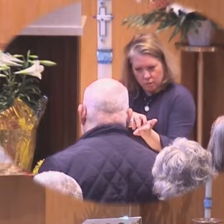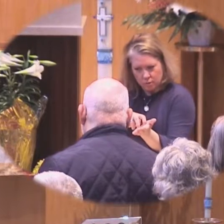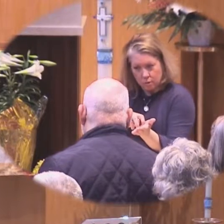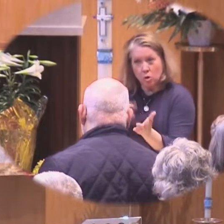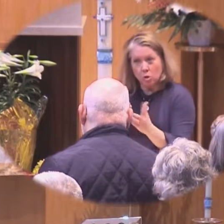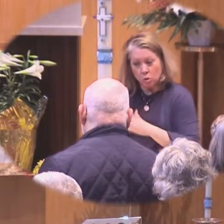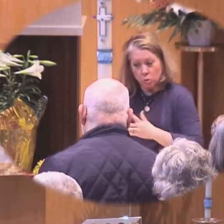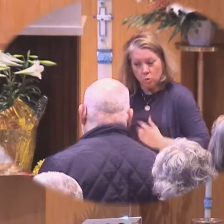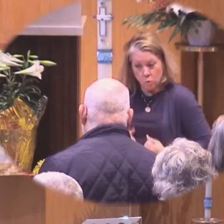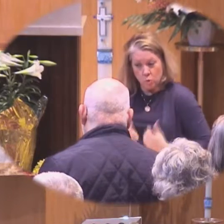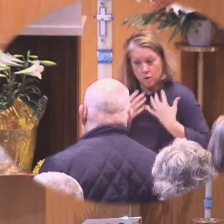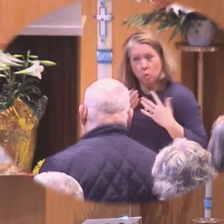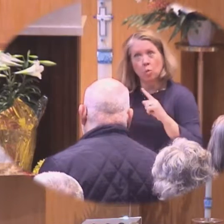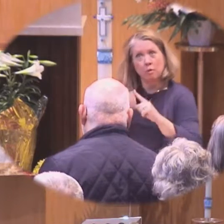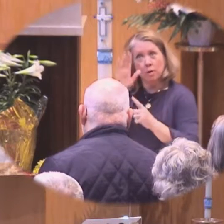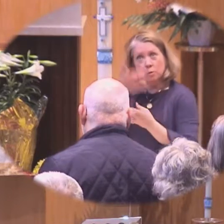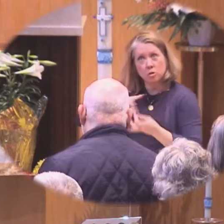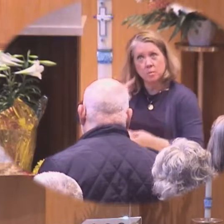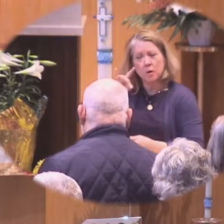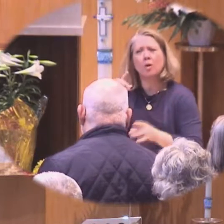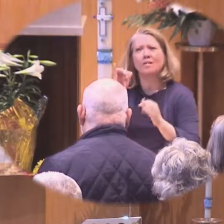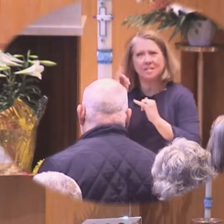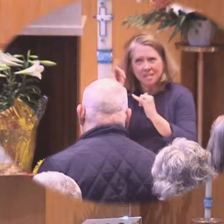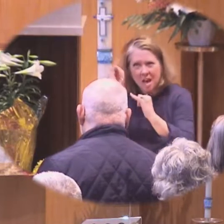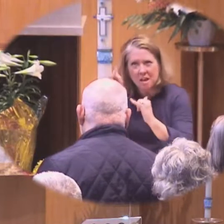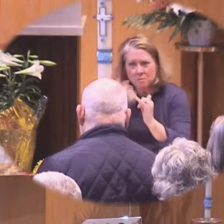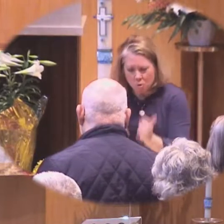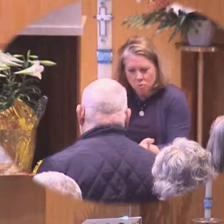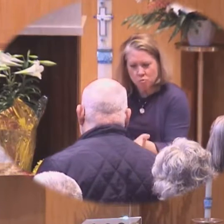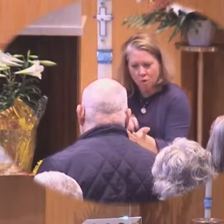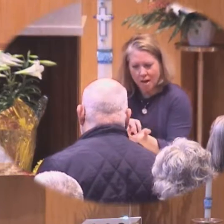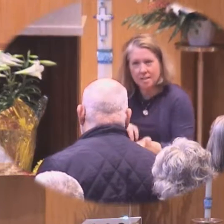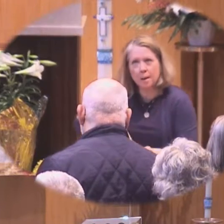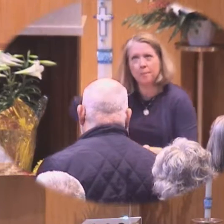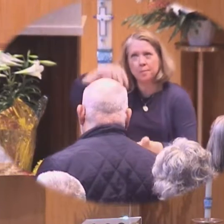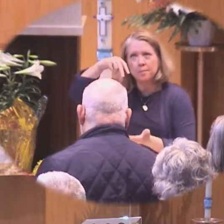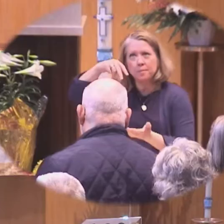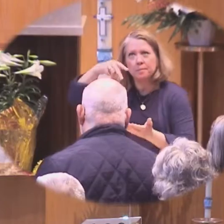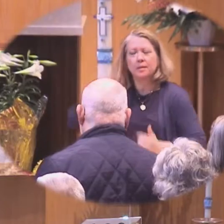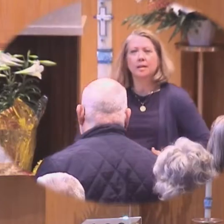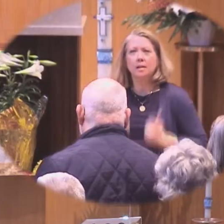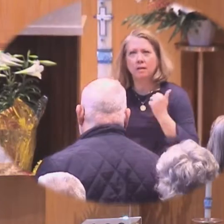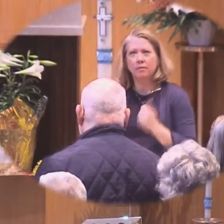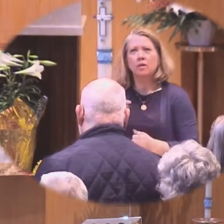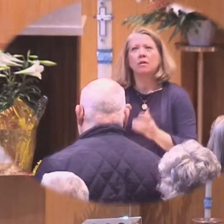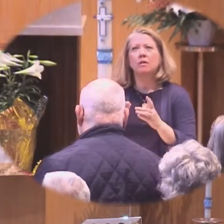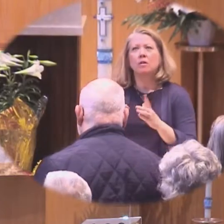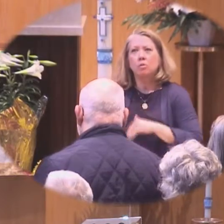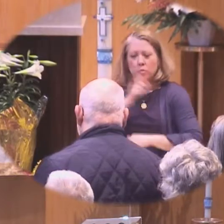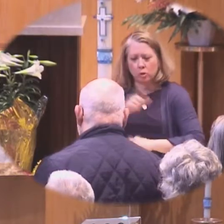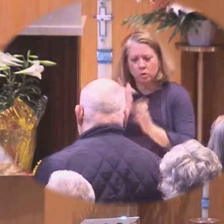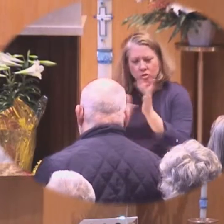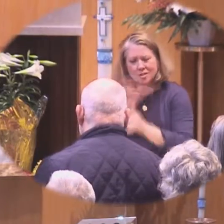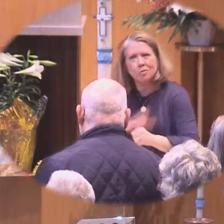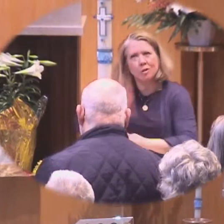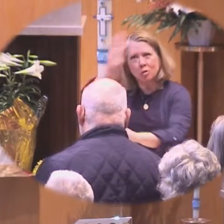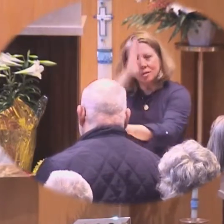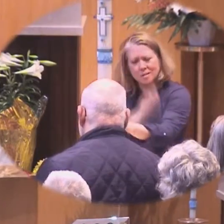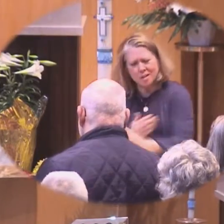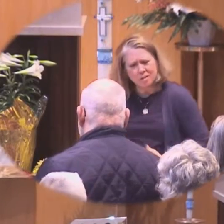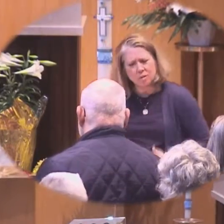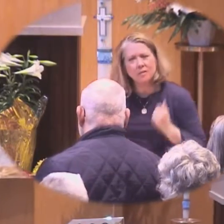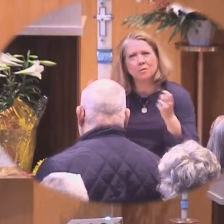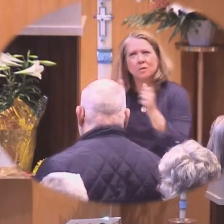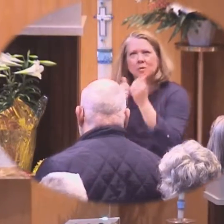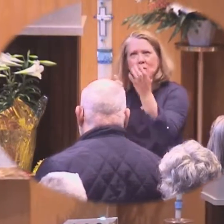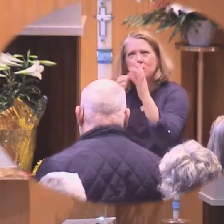brought by your Spirit, rise up in the light of life. Through our Lord Jesus Christ, your Son, who lives and reigns with you in the unity